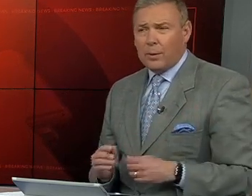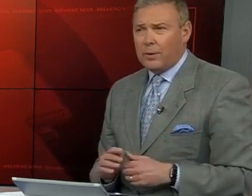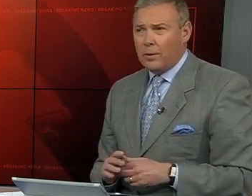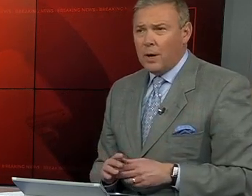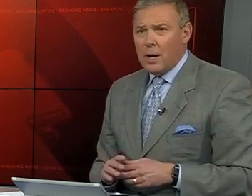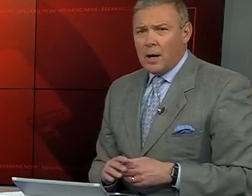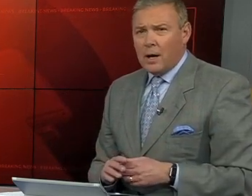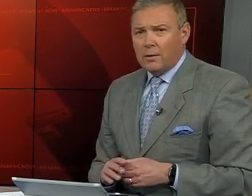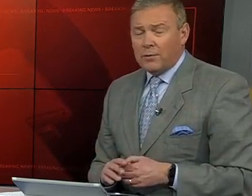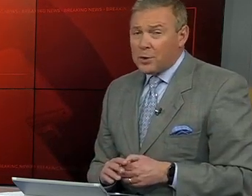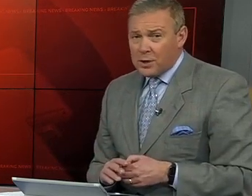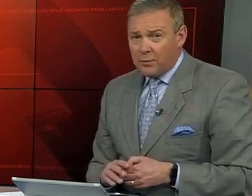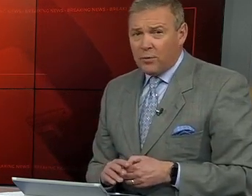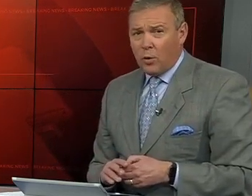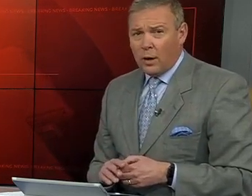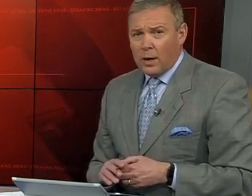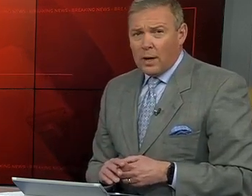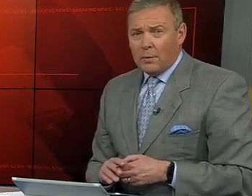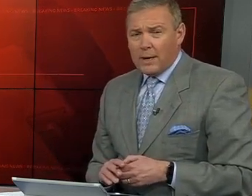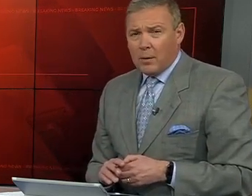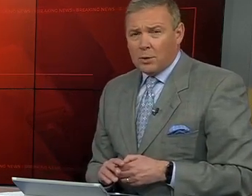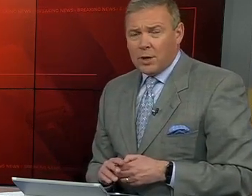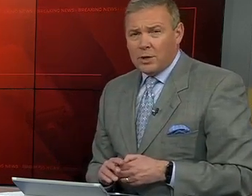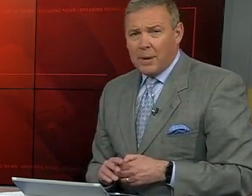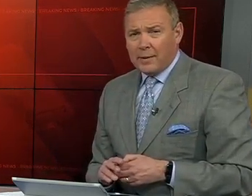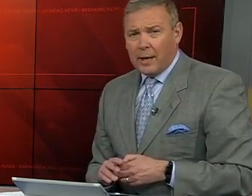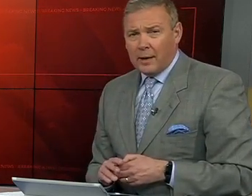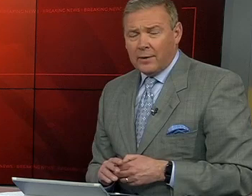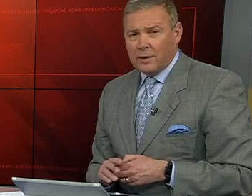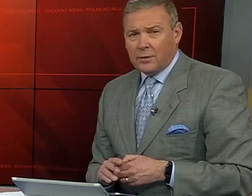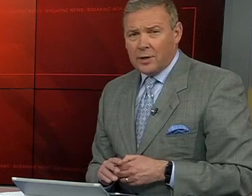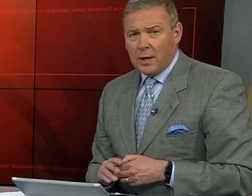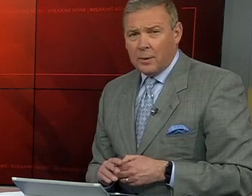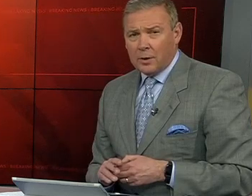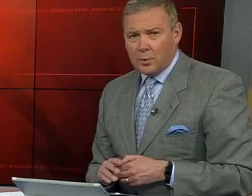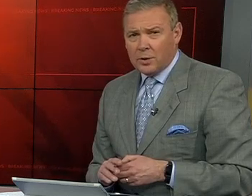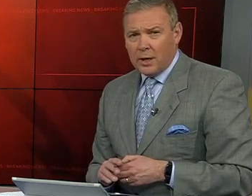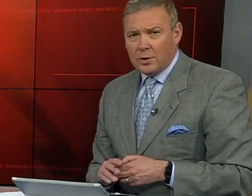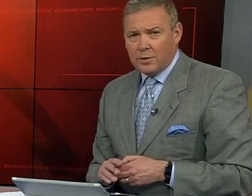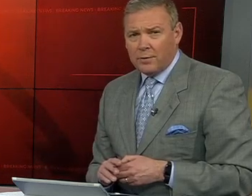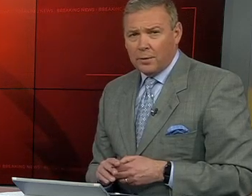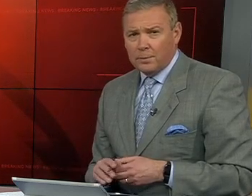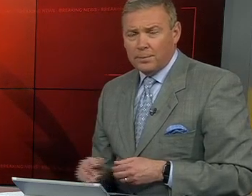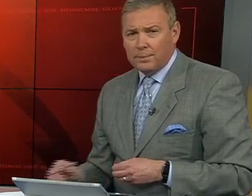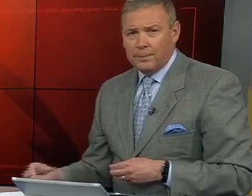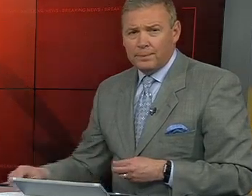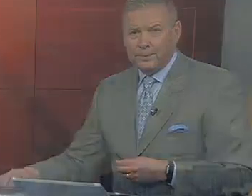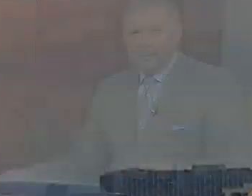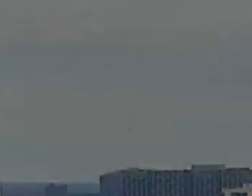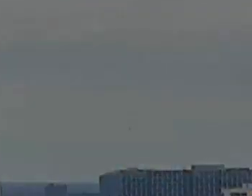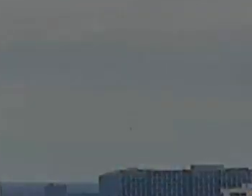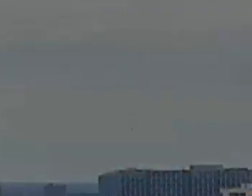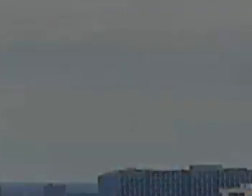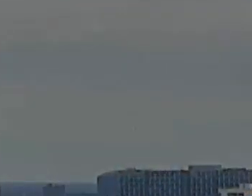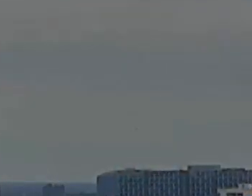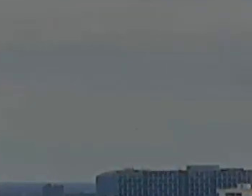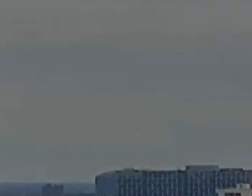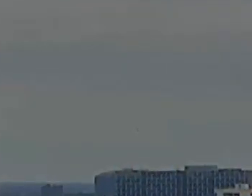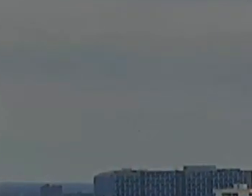be back with you first at 4. Right now, we'll send you back to Ellen. Thanks for staying with us. We'll see you in just a few.